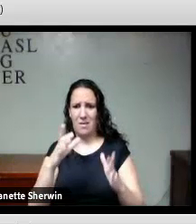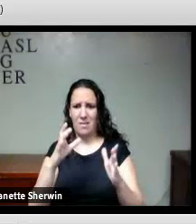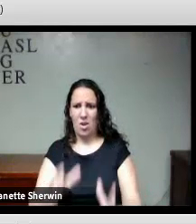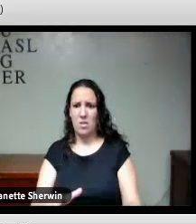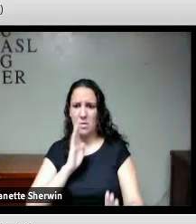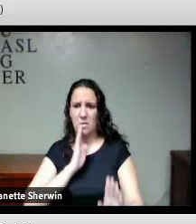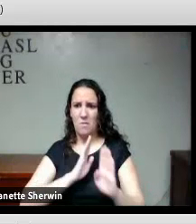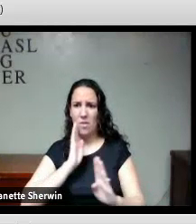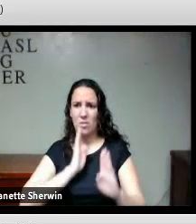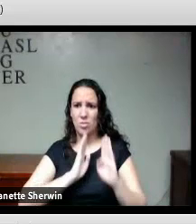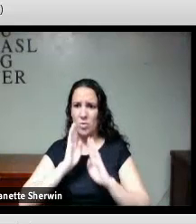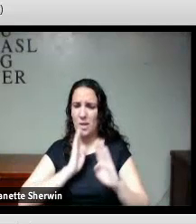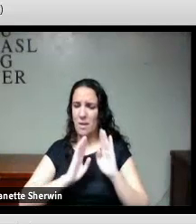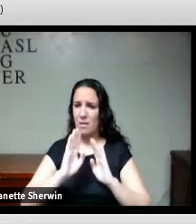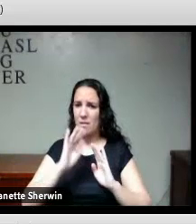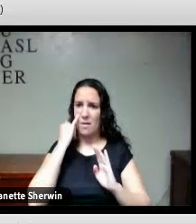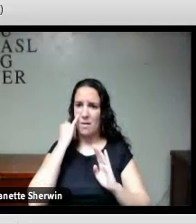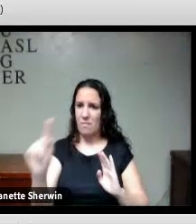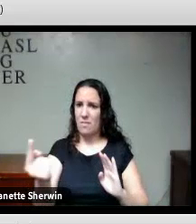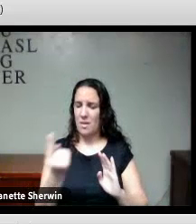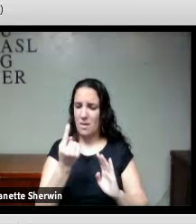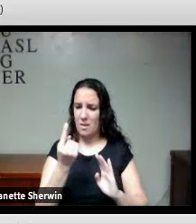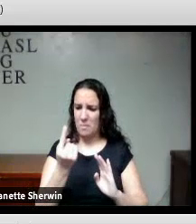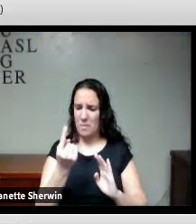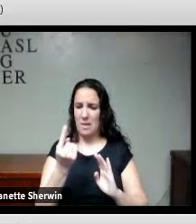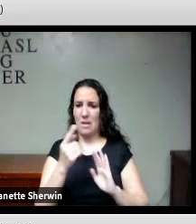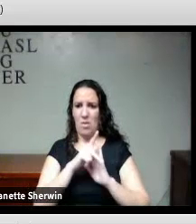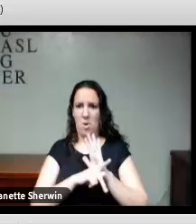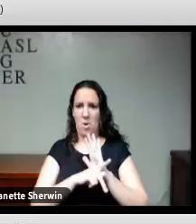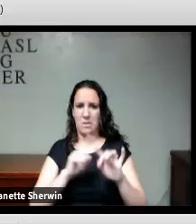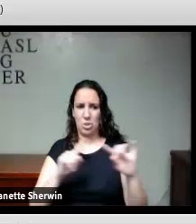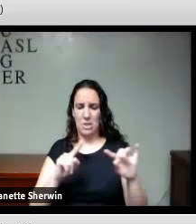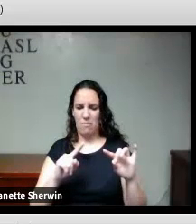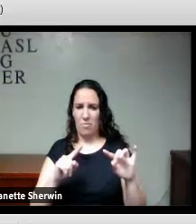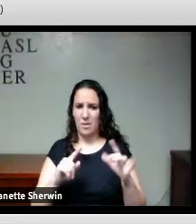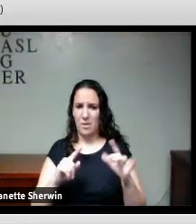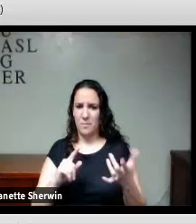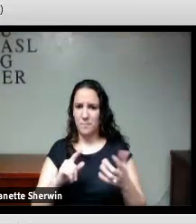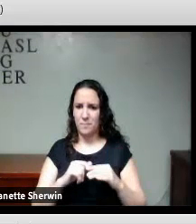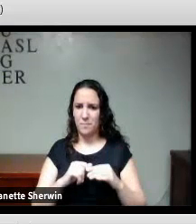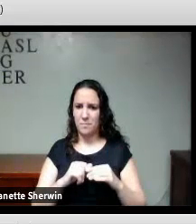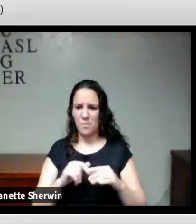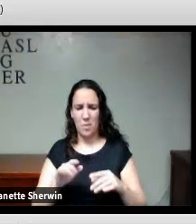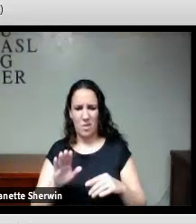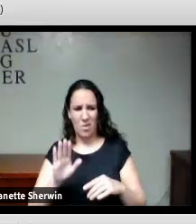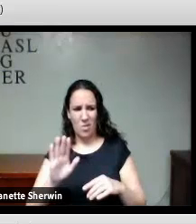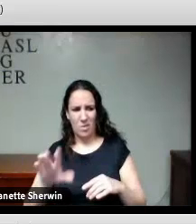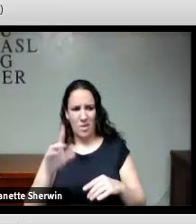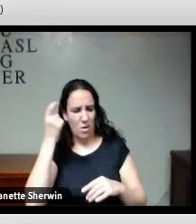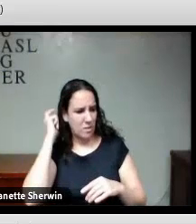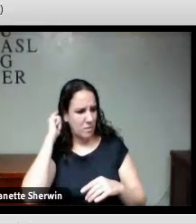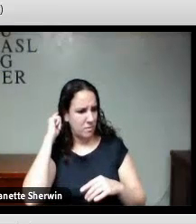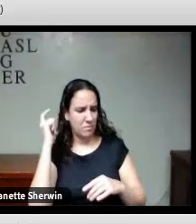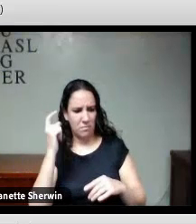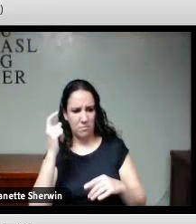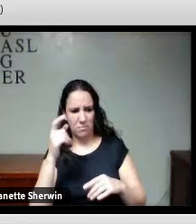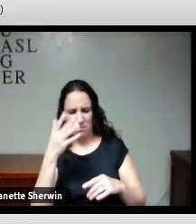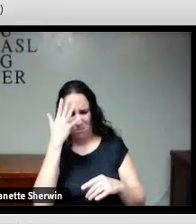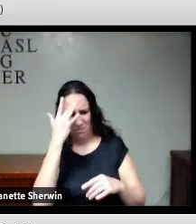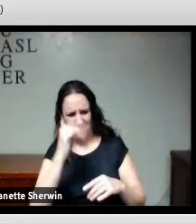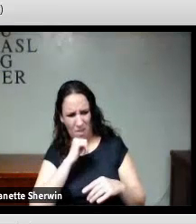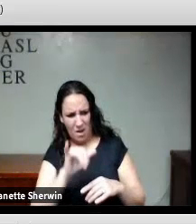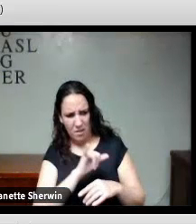their perception, and that's their reality, isn't it? In their perception, why isn't this library just like the